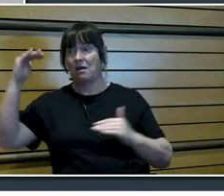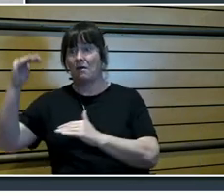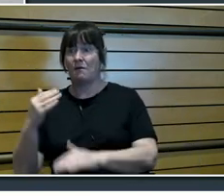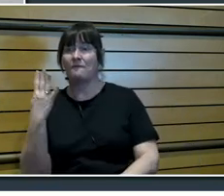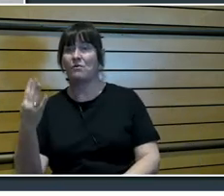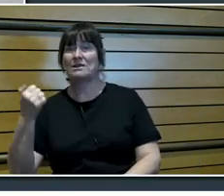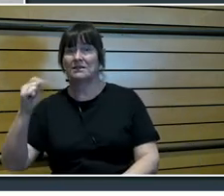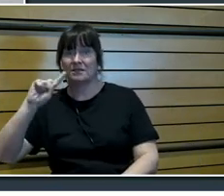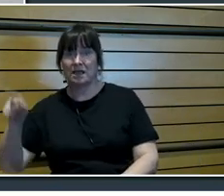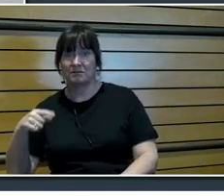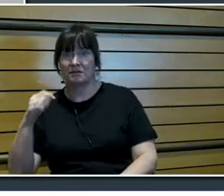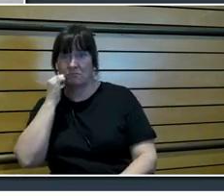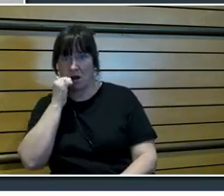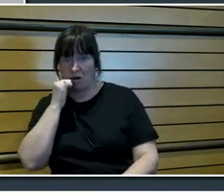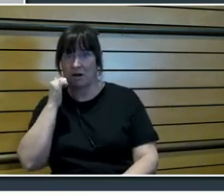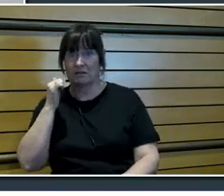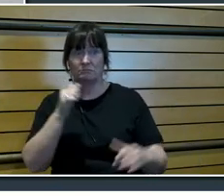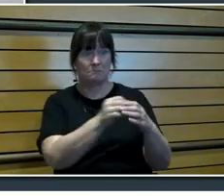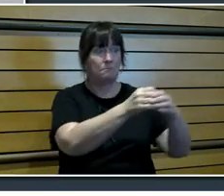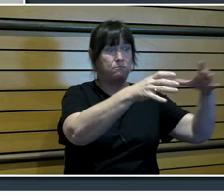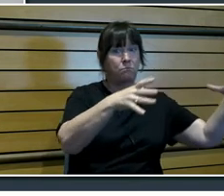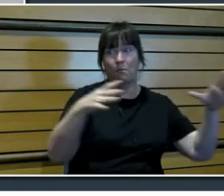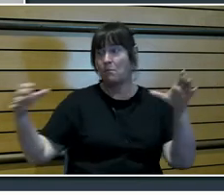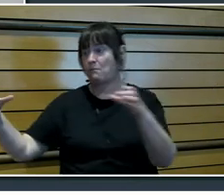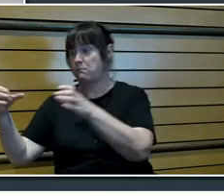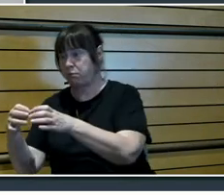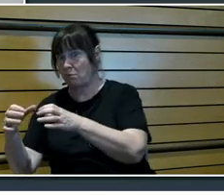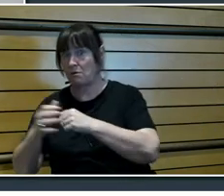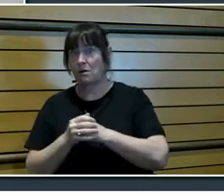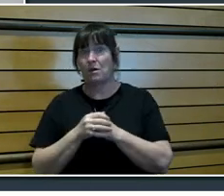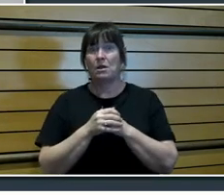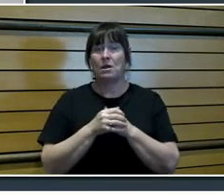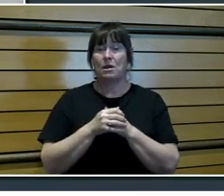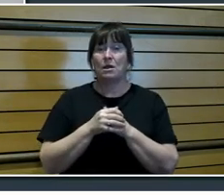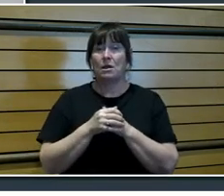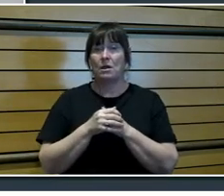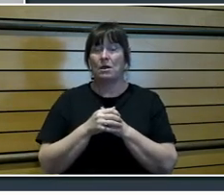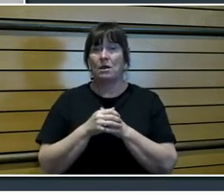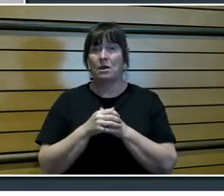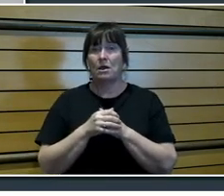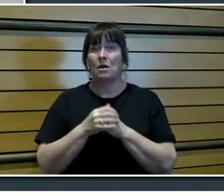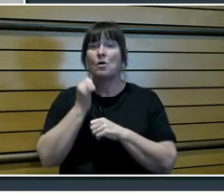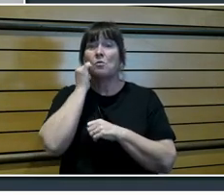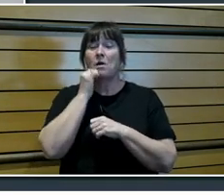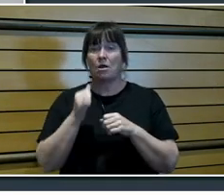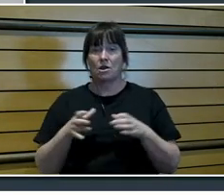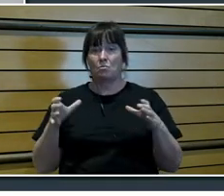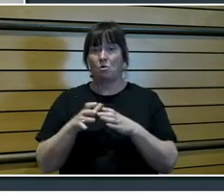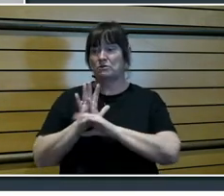46,000 Māori remained. Māori wards are an insult to Māori.